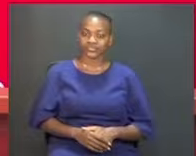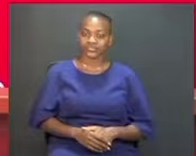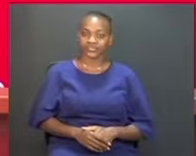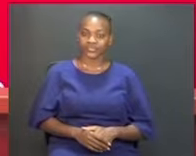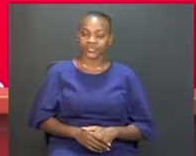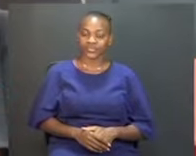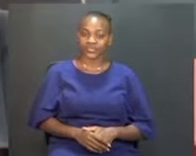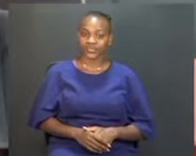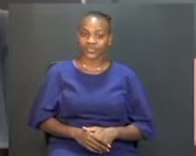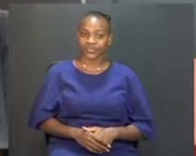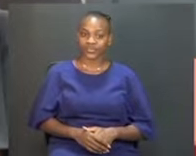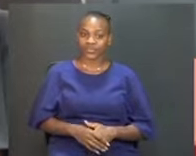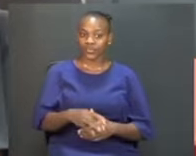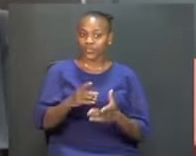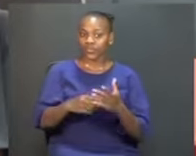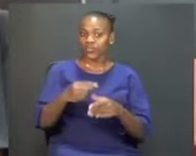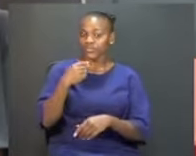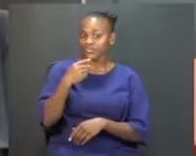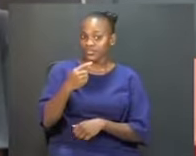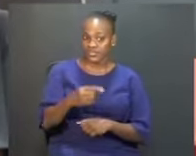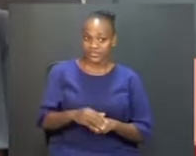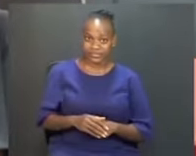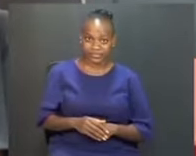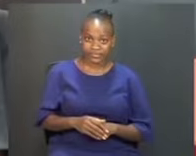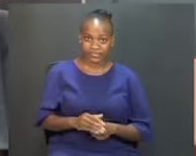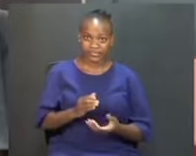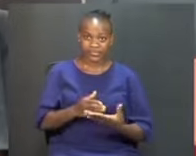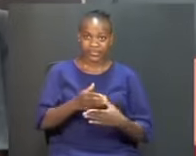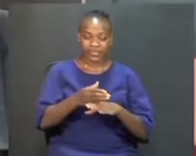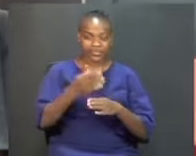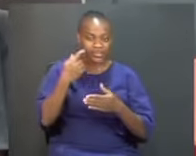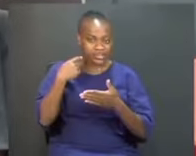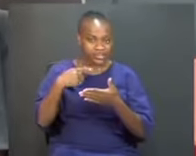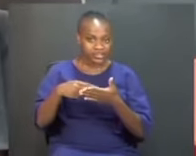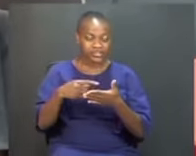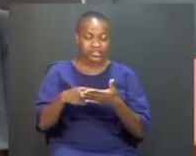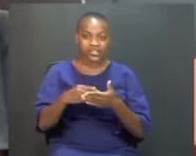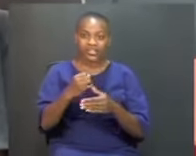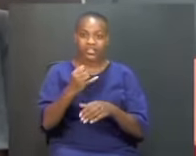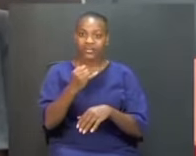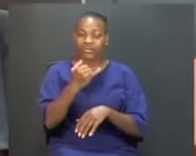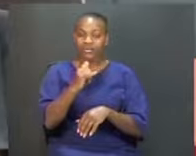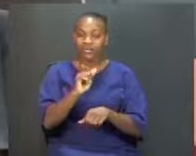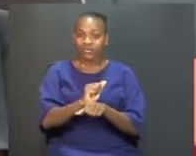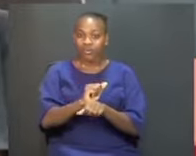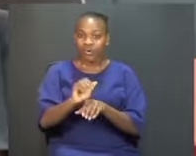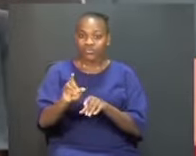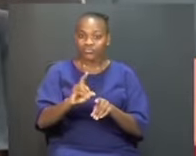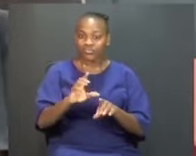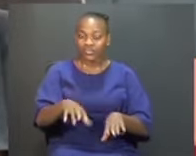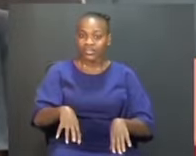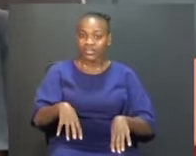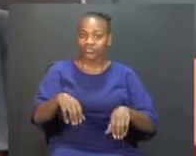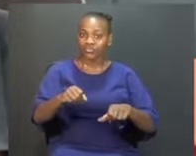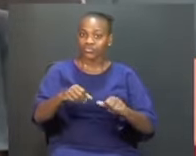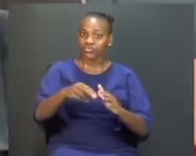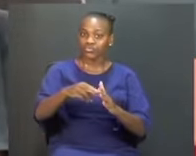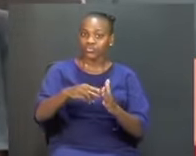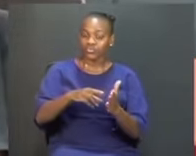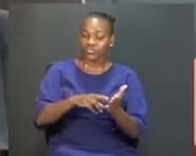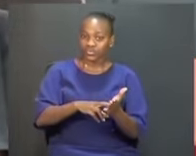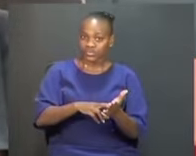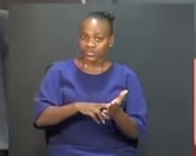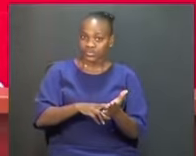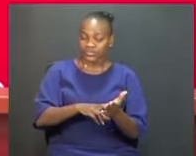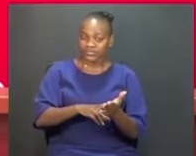raised after the correction and adoption of votes and proceedings and official reports is what?